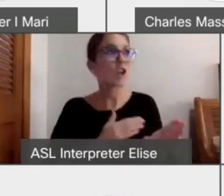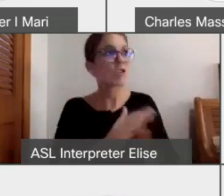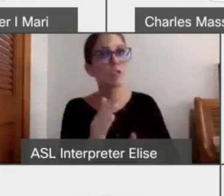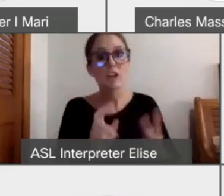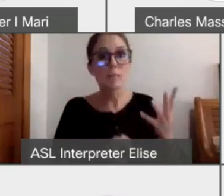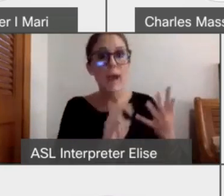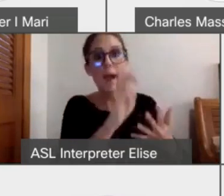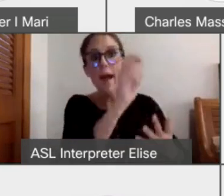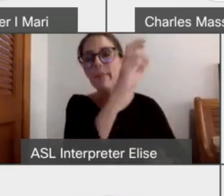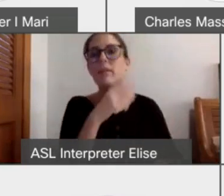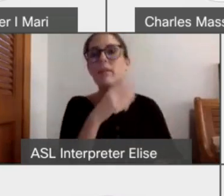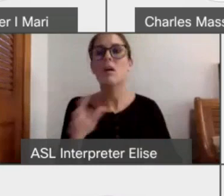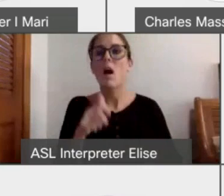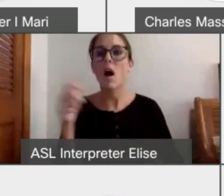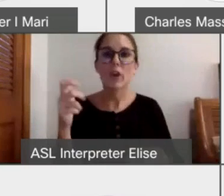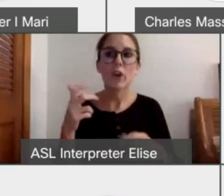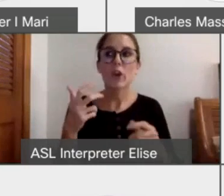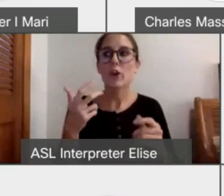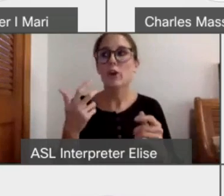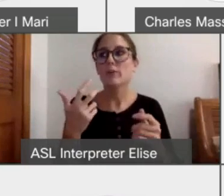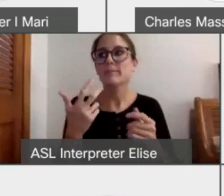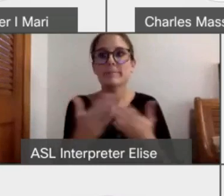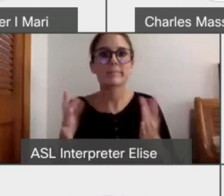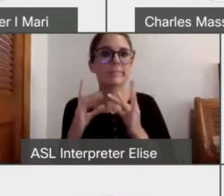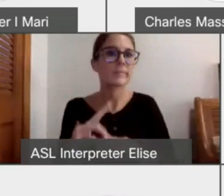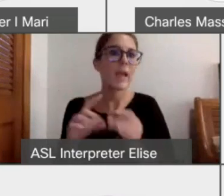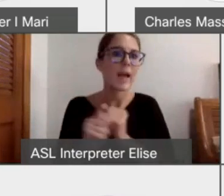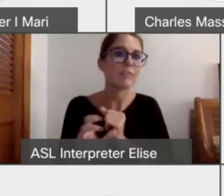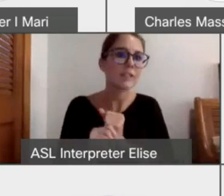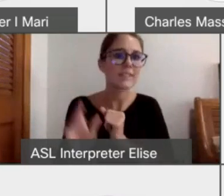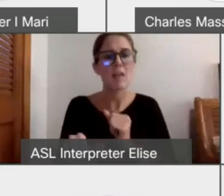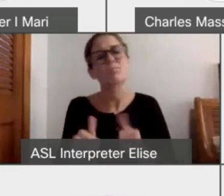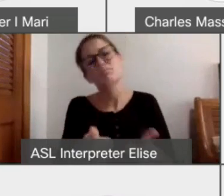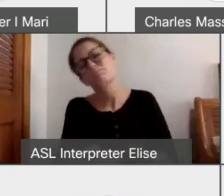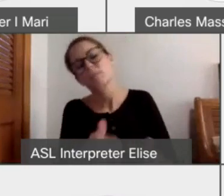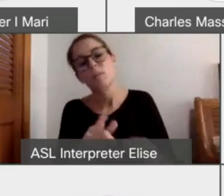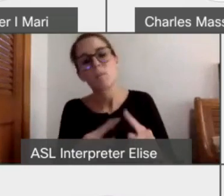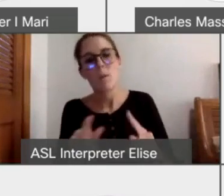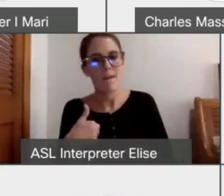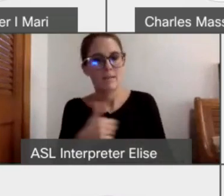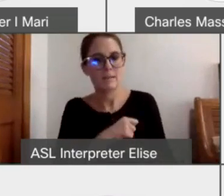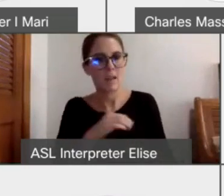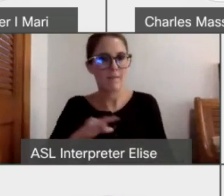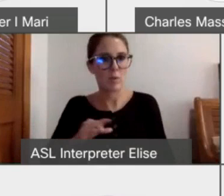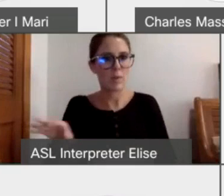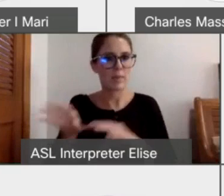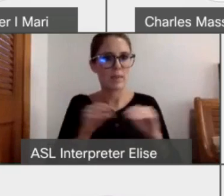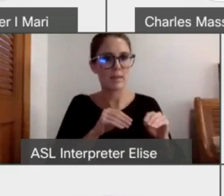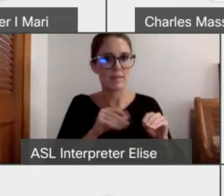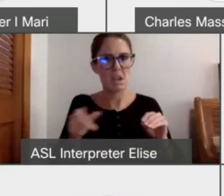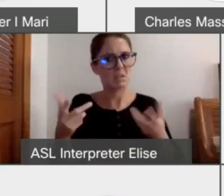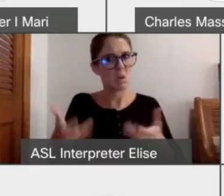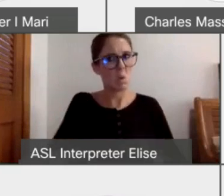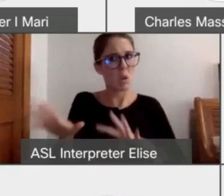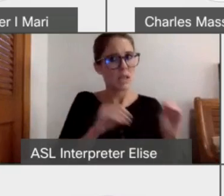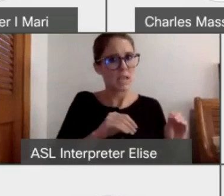that are being planned about advertising. But we have staff that leave crying because they don't really want to leave, but they still